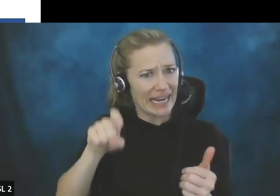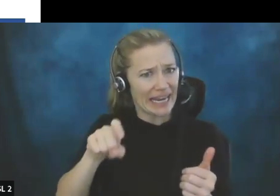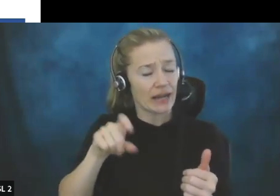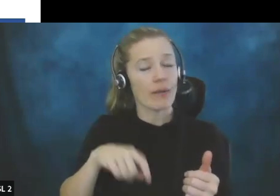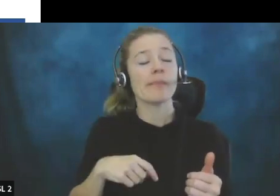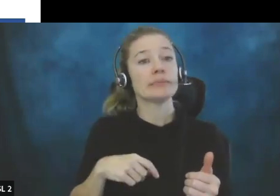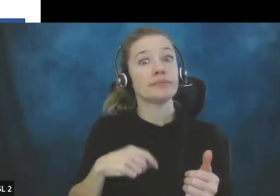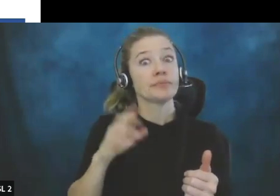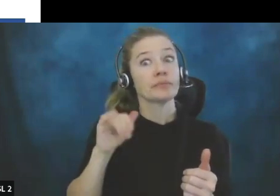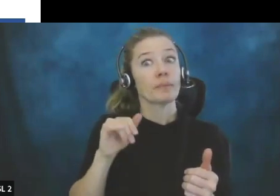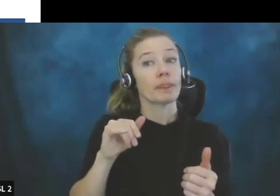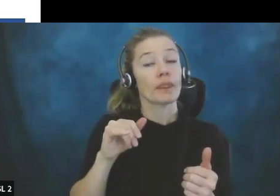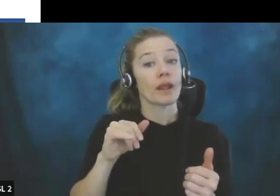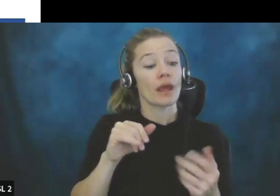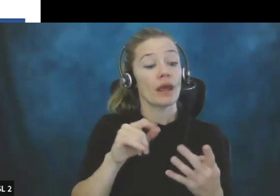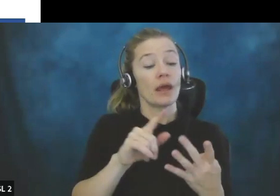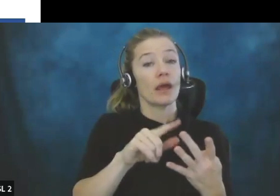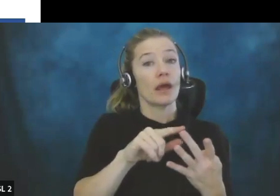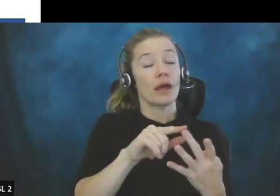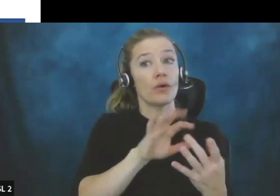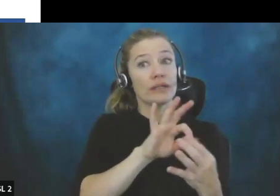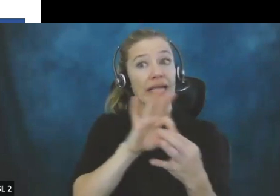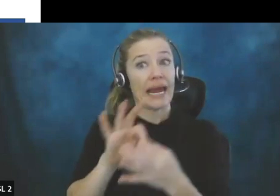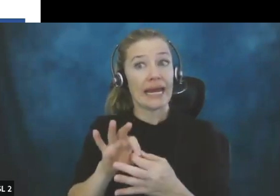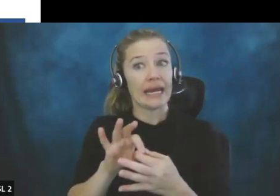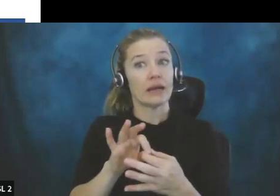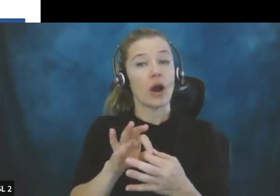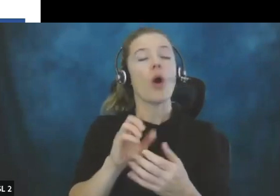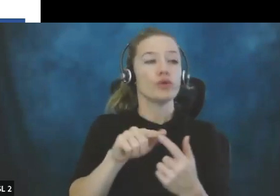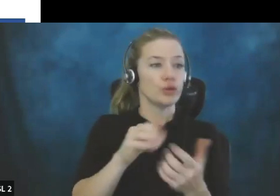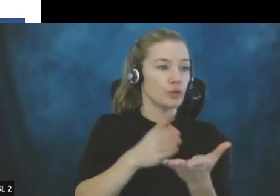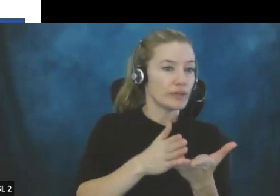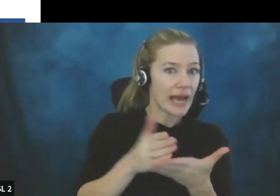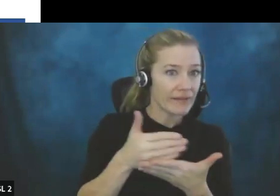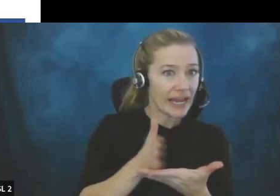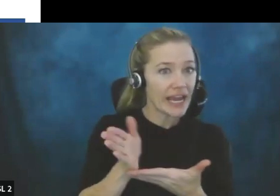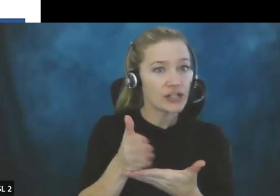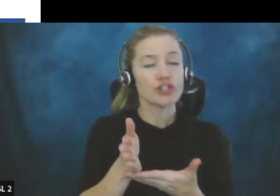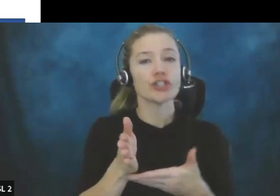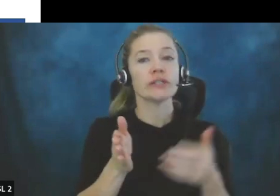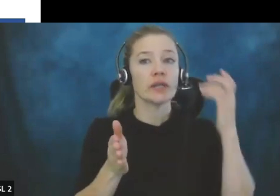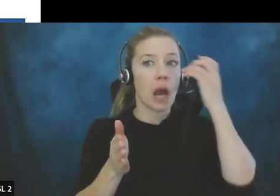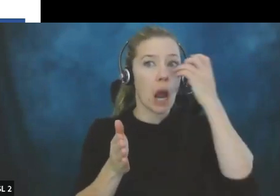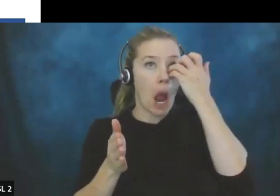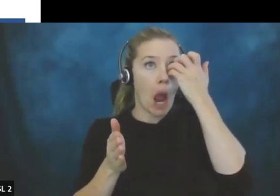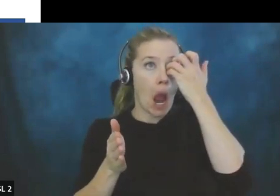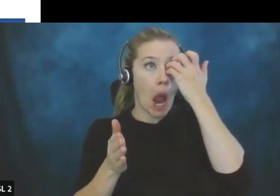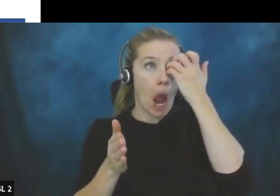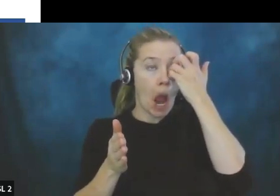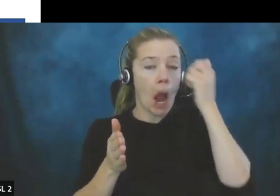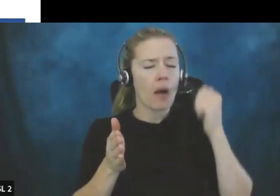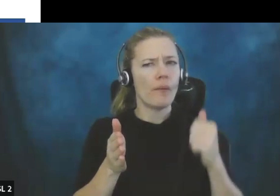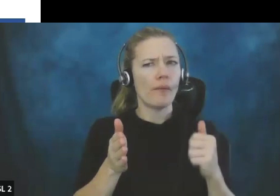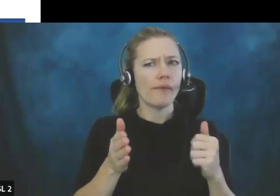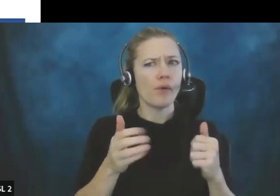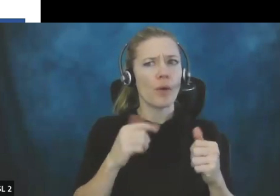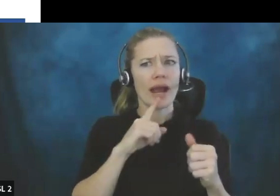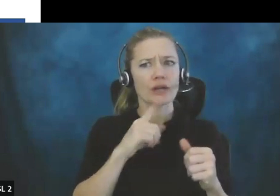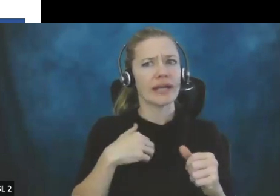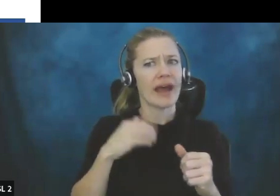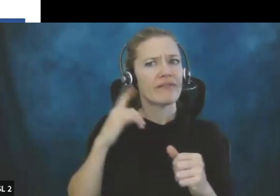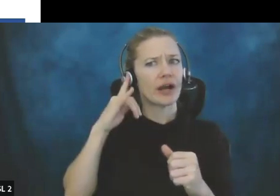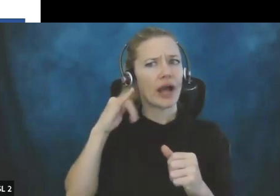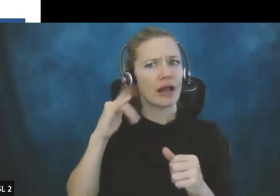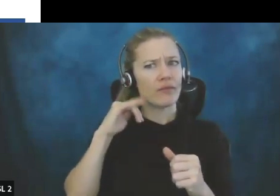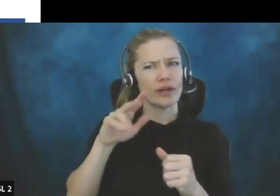they need. And as part of that effort, for navigation, we've been doing,